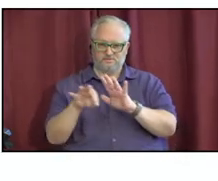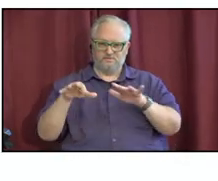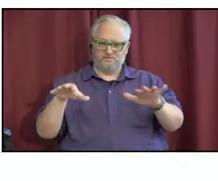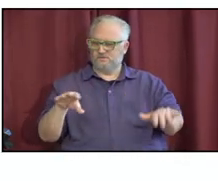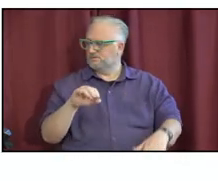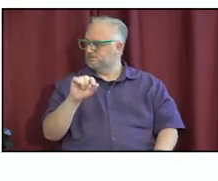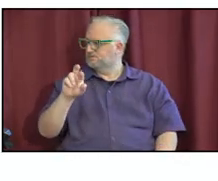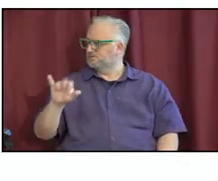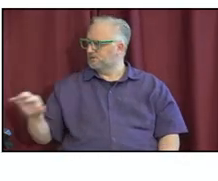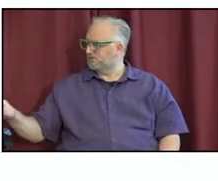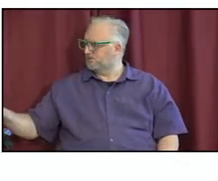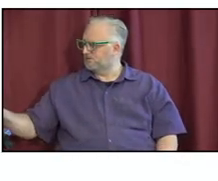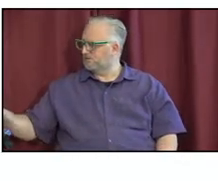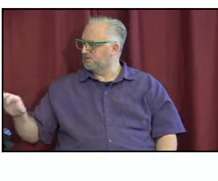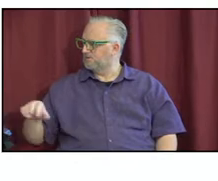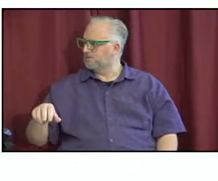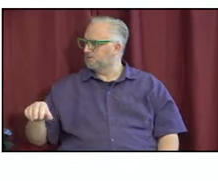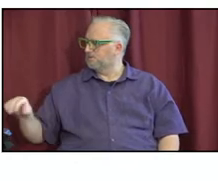Jerry Olinger,